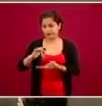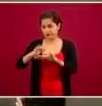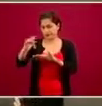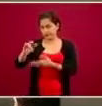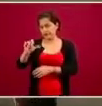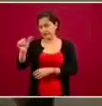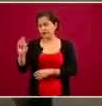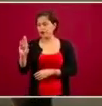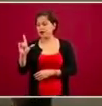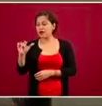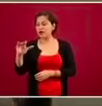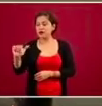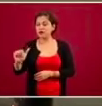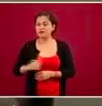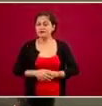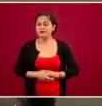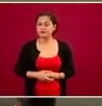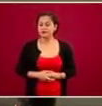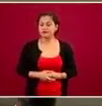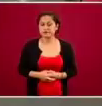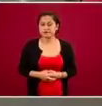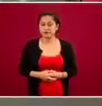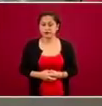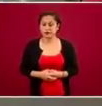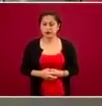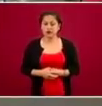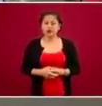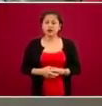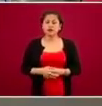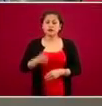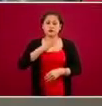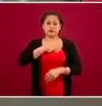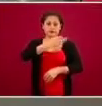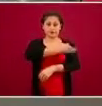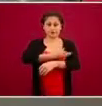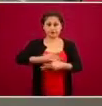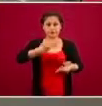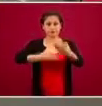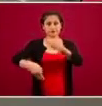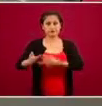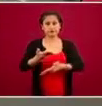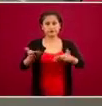not during phase 3. So stay at home, please stay at home. Thank you.